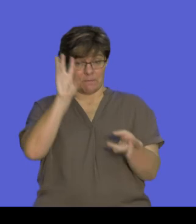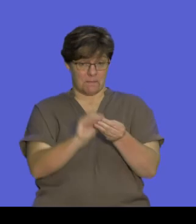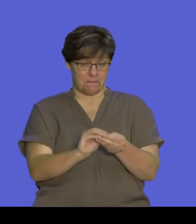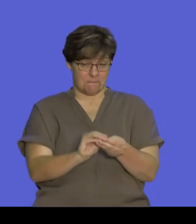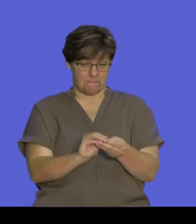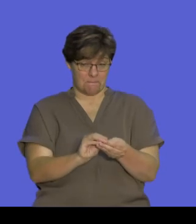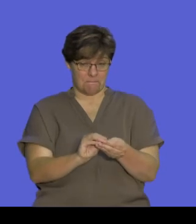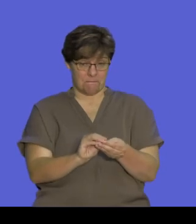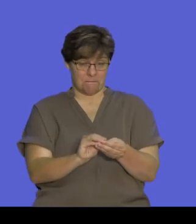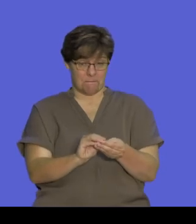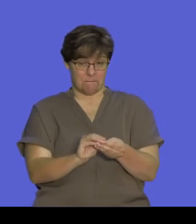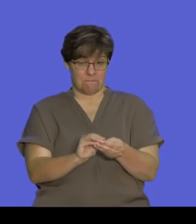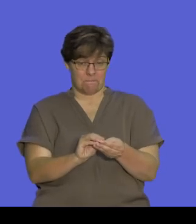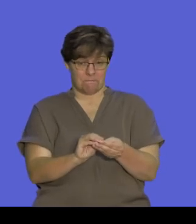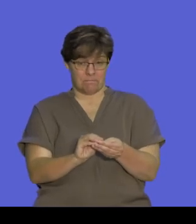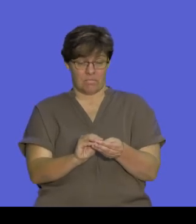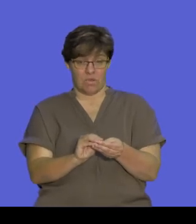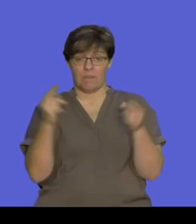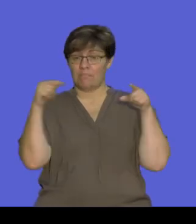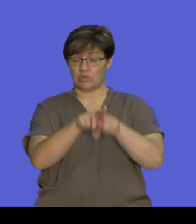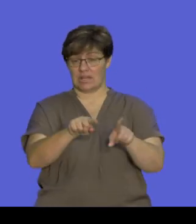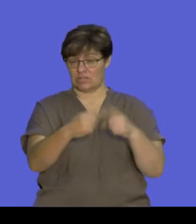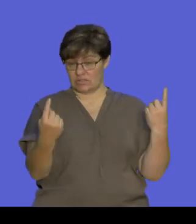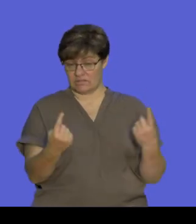were mutually exclusive, is